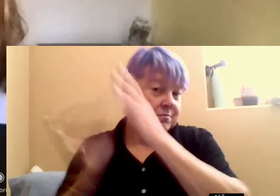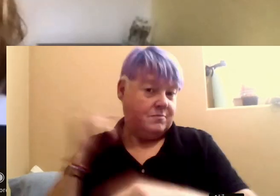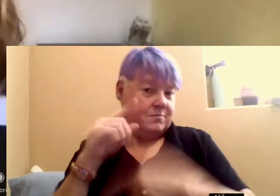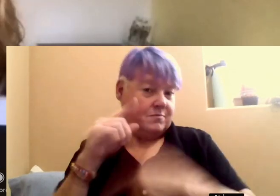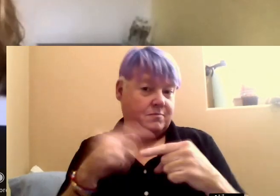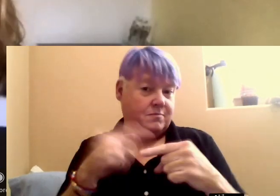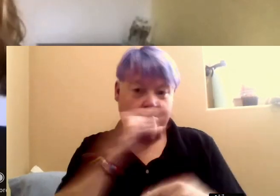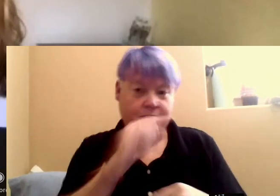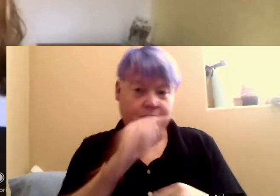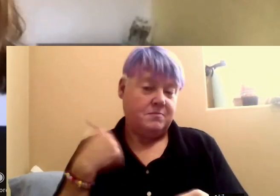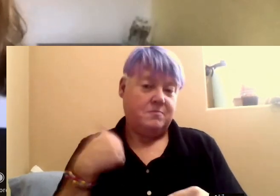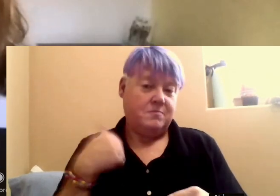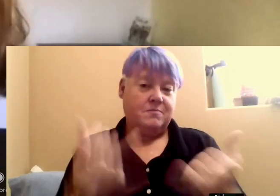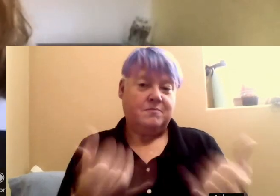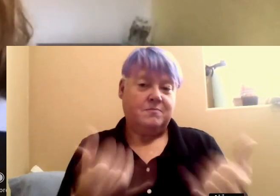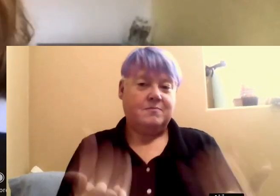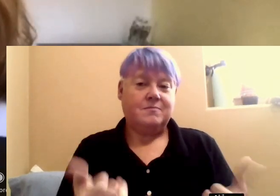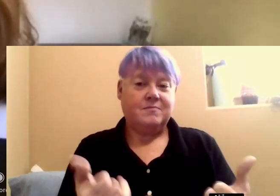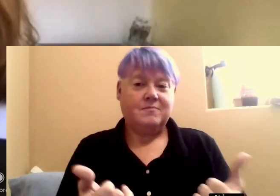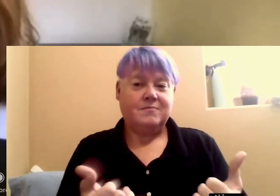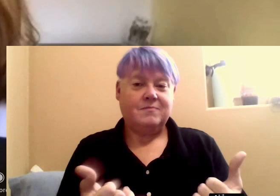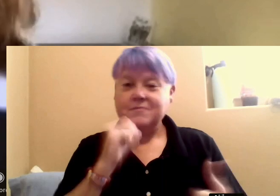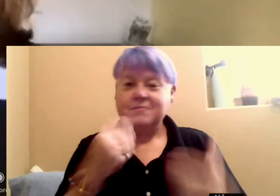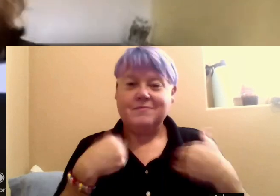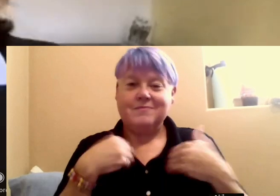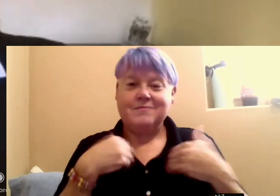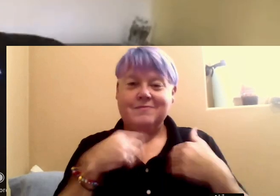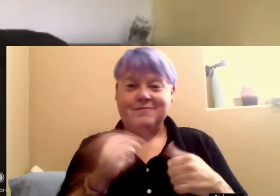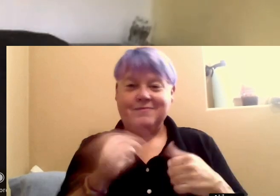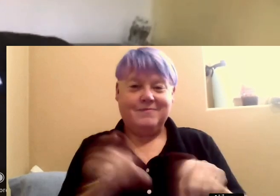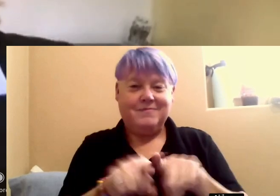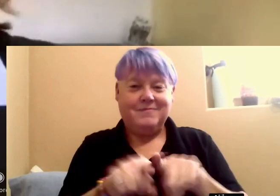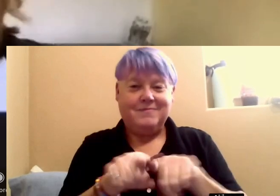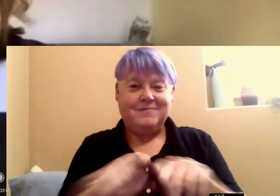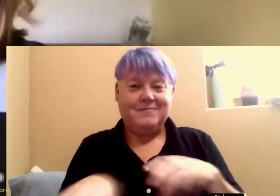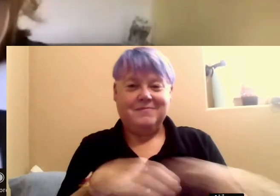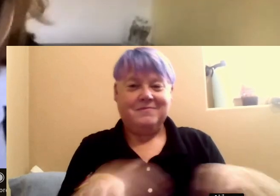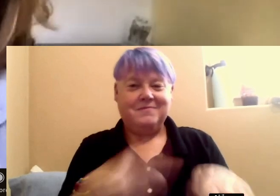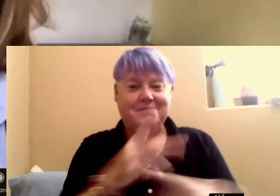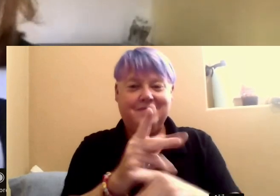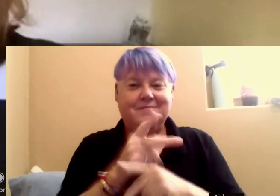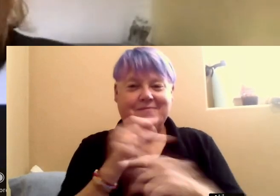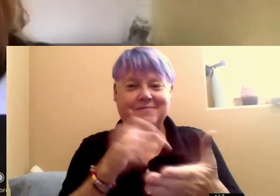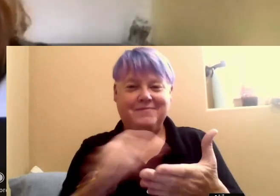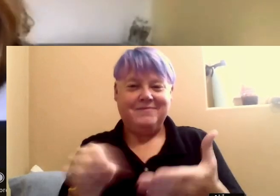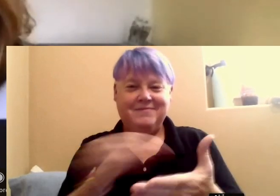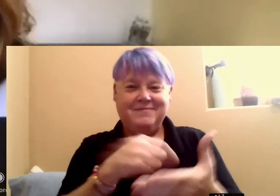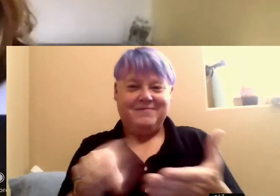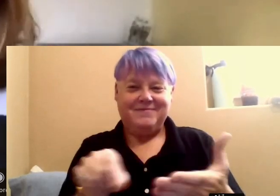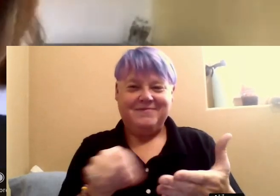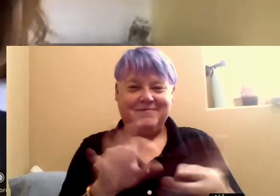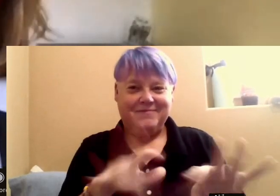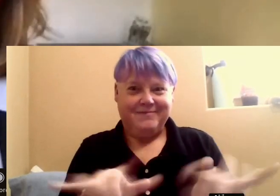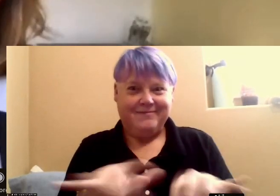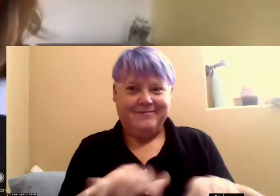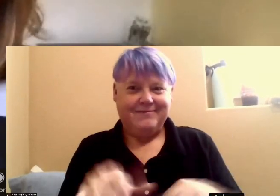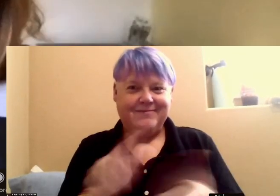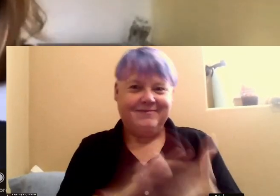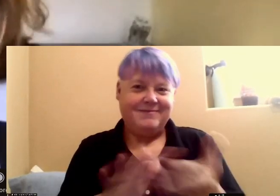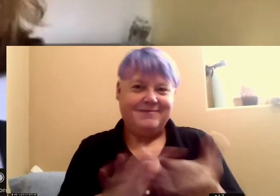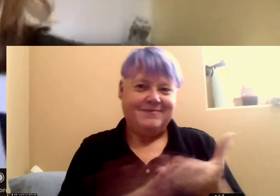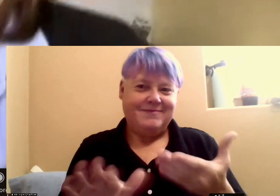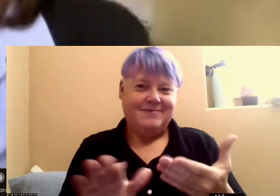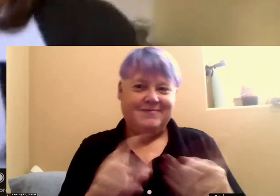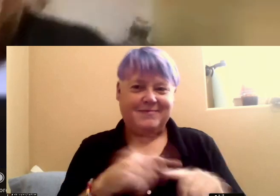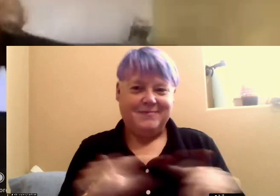younger. But now, honestly, I don't really have anything else to do. So I just keep writing. Like, I could clean, but I'd rather write,